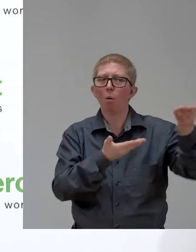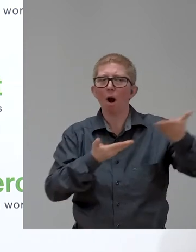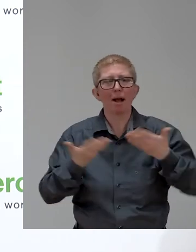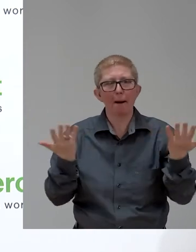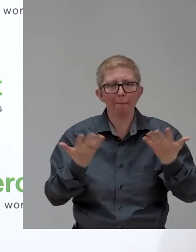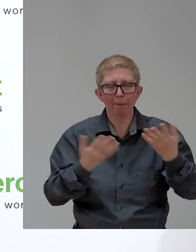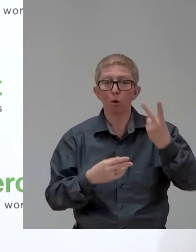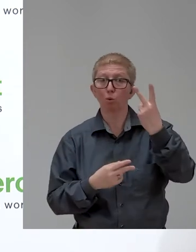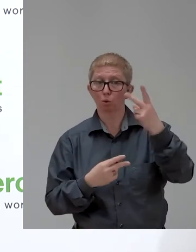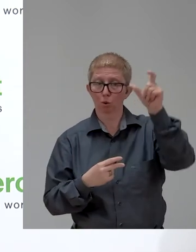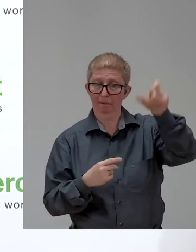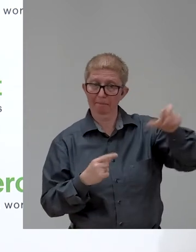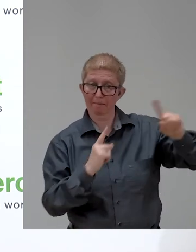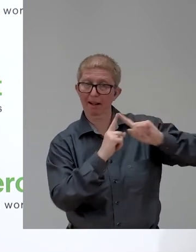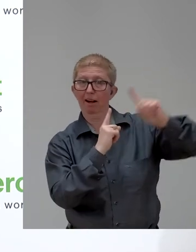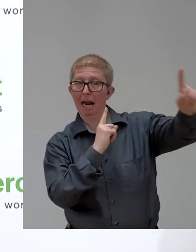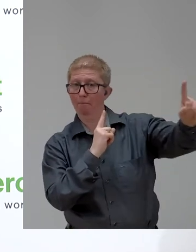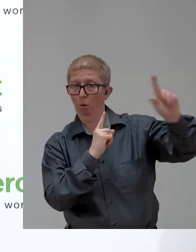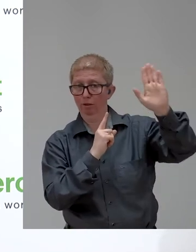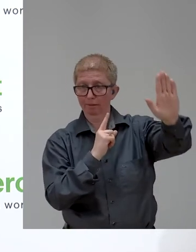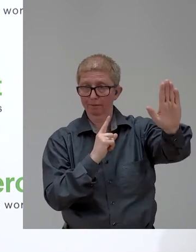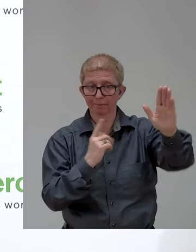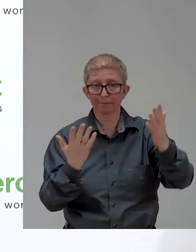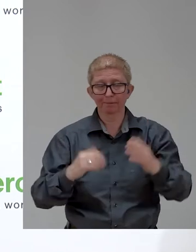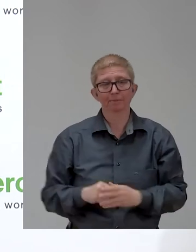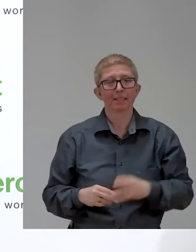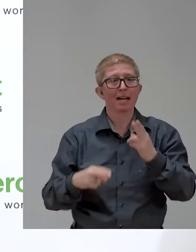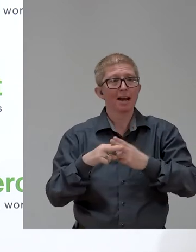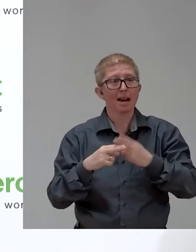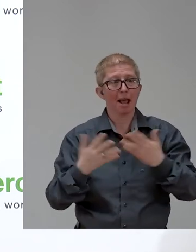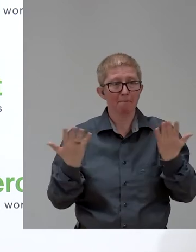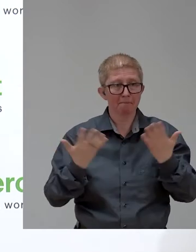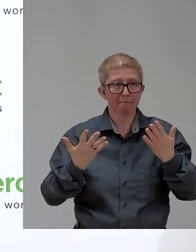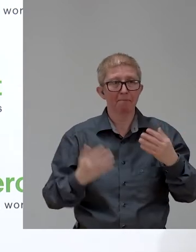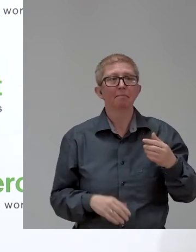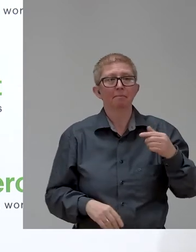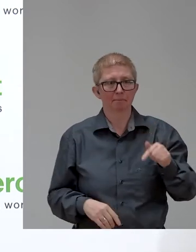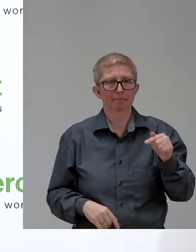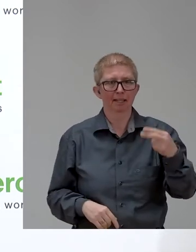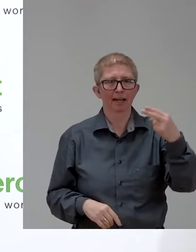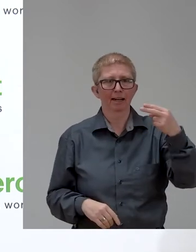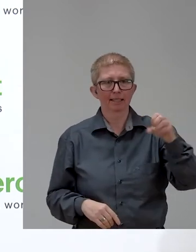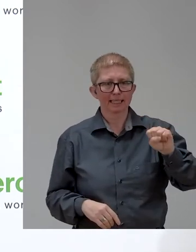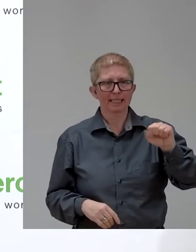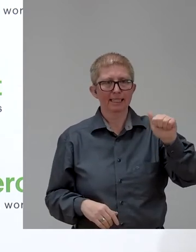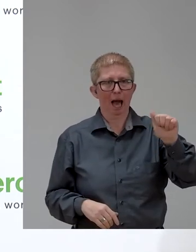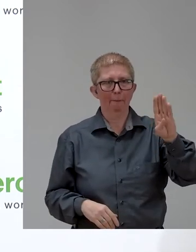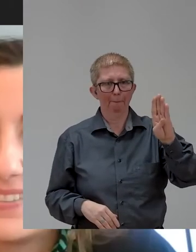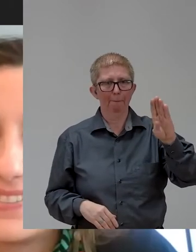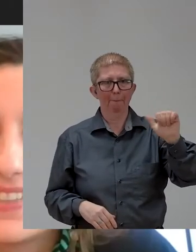guests. We have first Aizgul Bayar Hilgen from Sabanci Foundation. Hello,